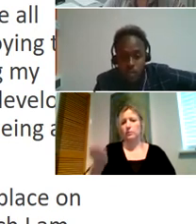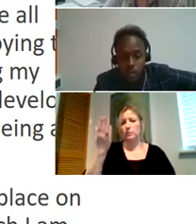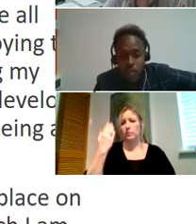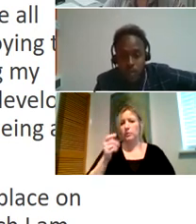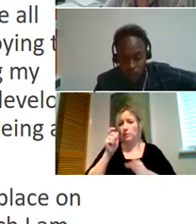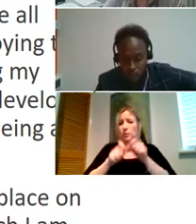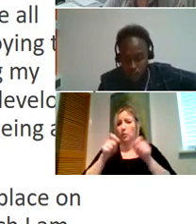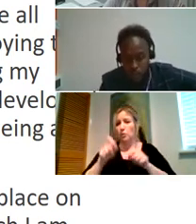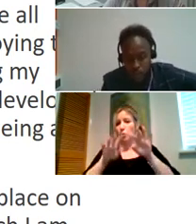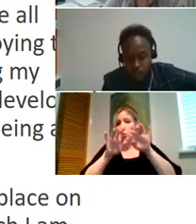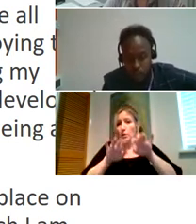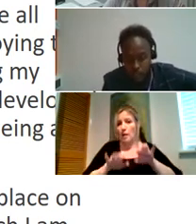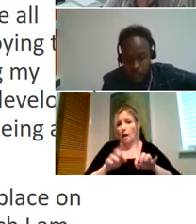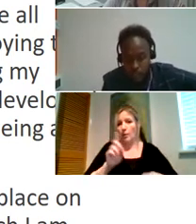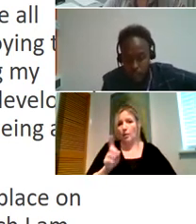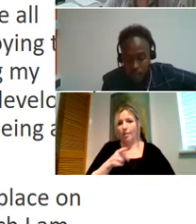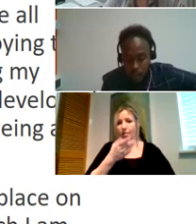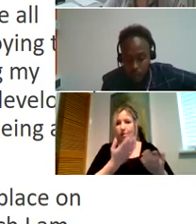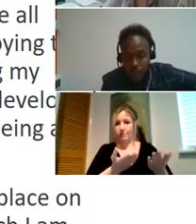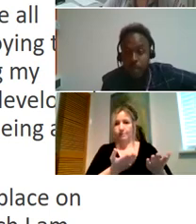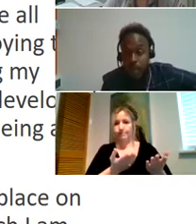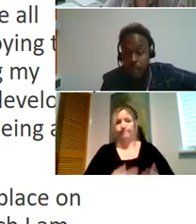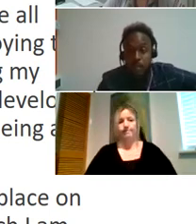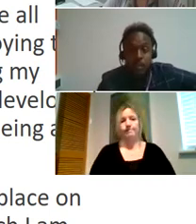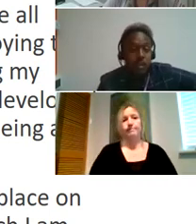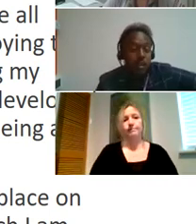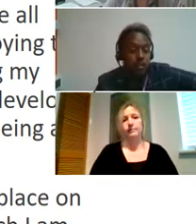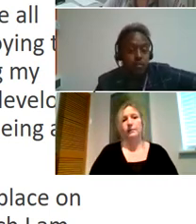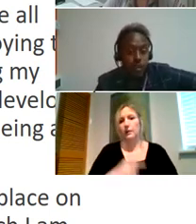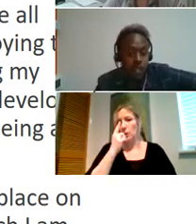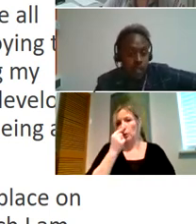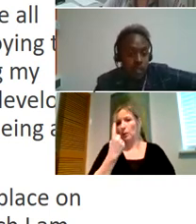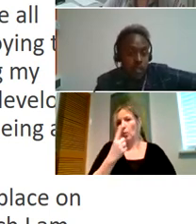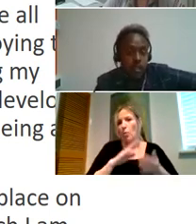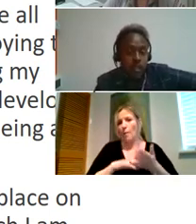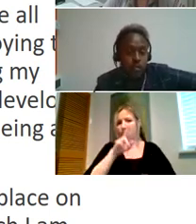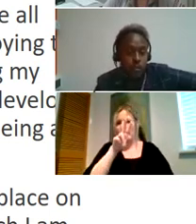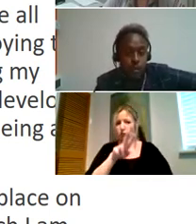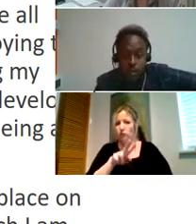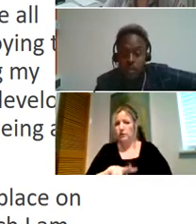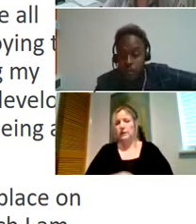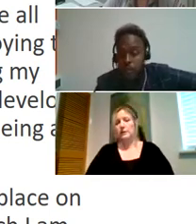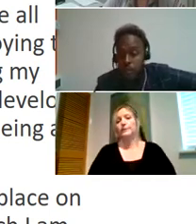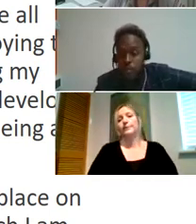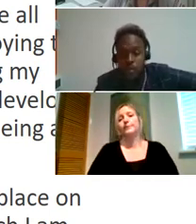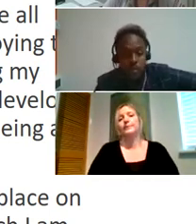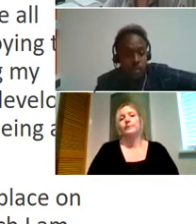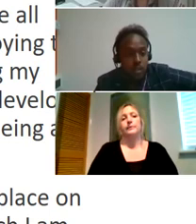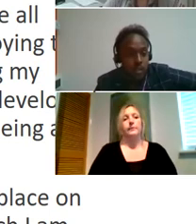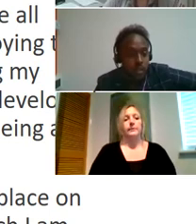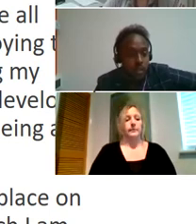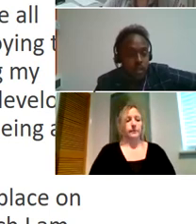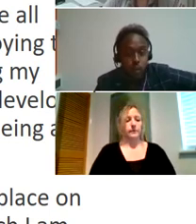current students. So I would just like to give you a minute to read through what some of the